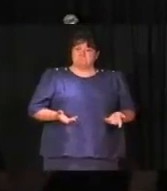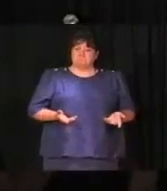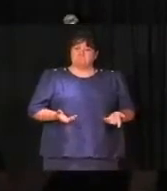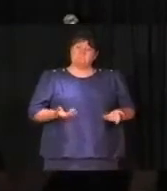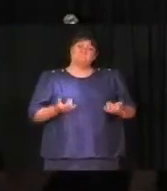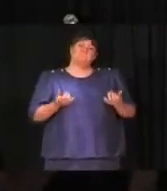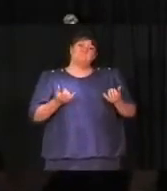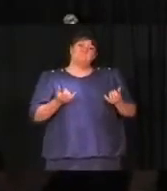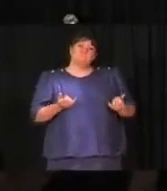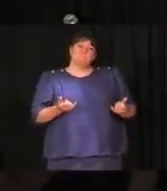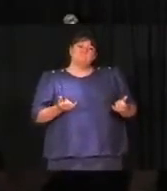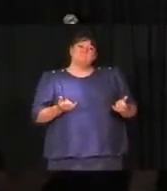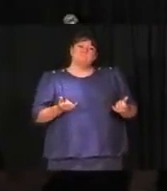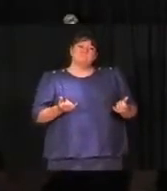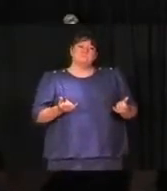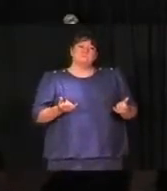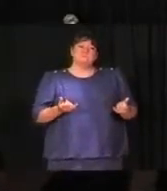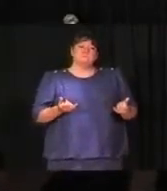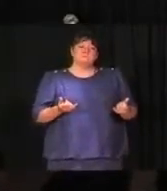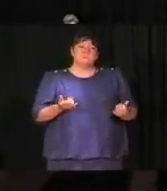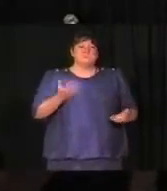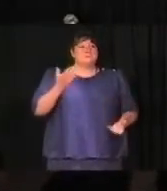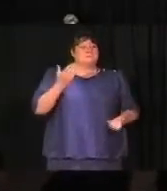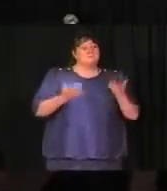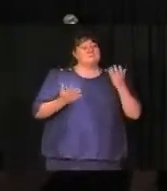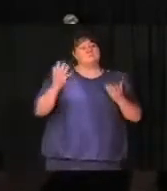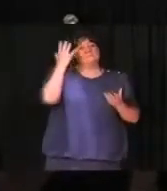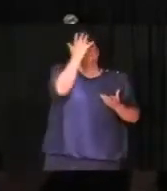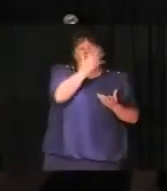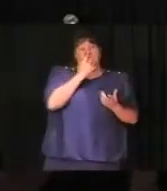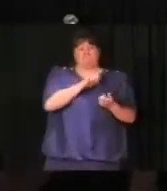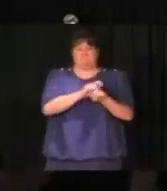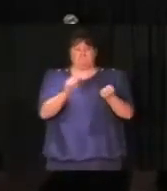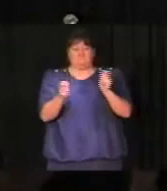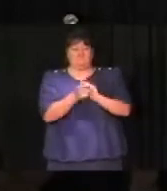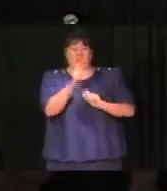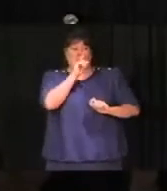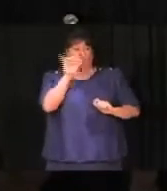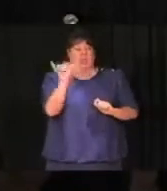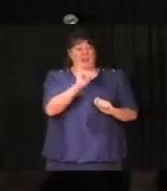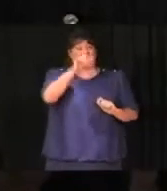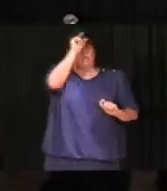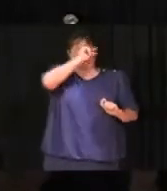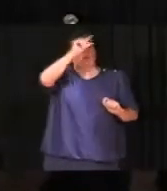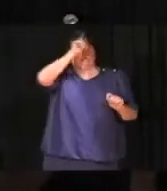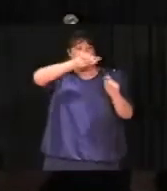Now, she looks like a Greek goddess.